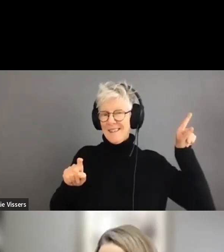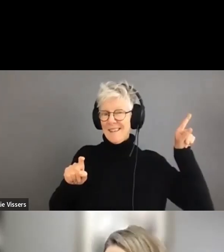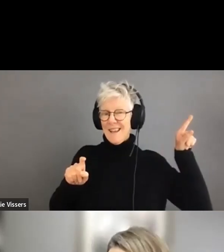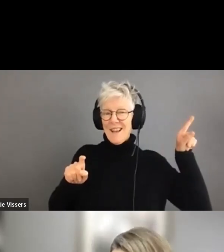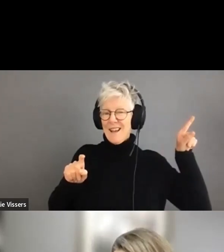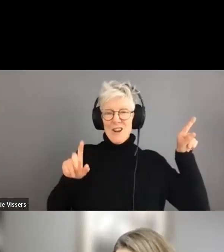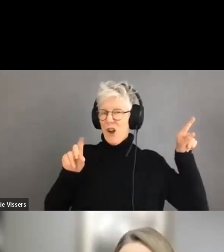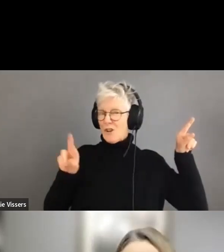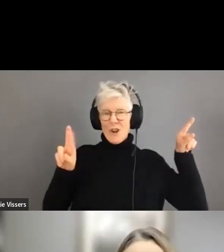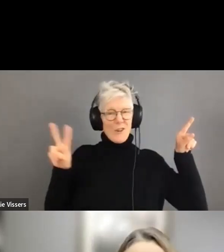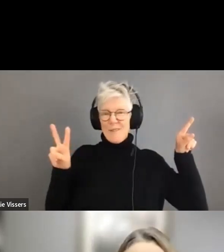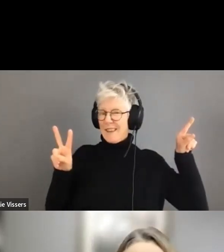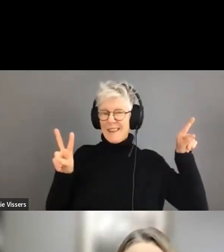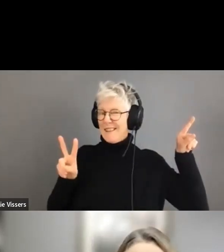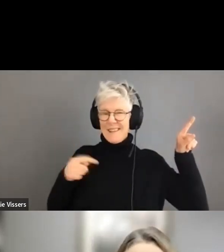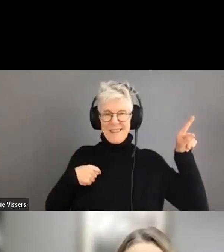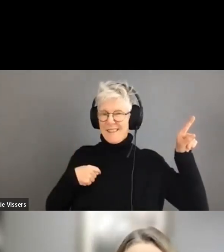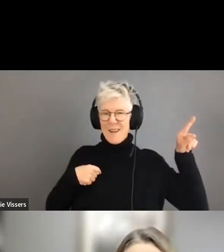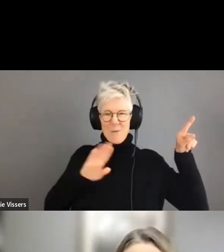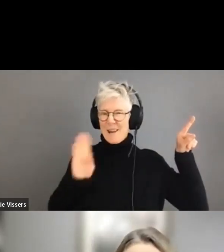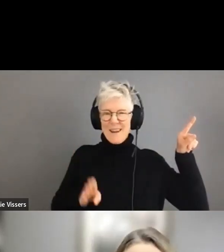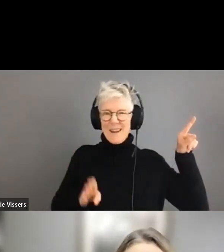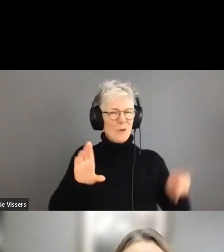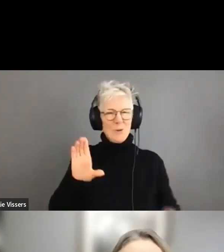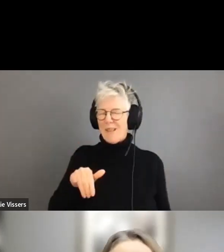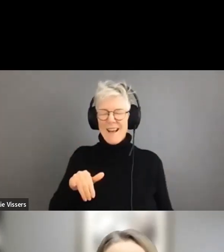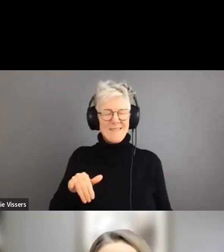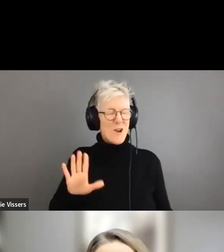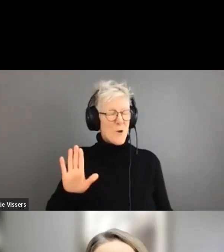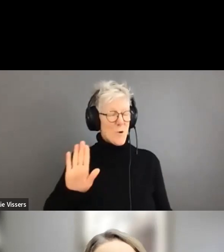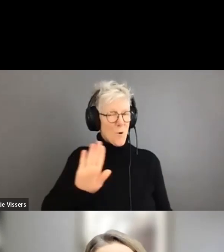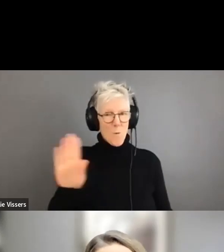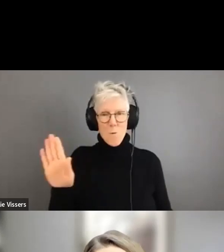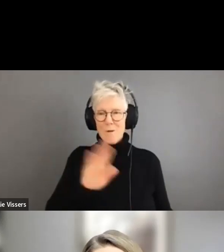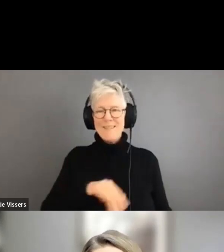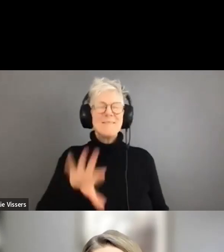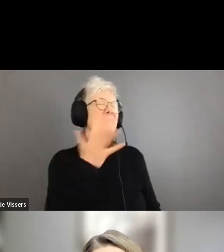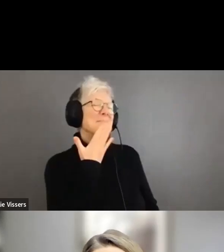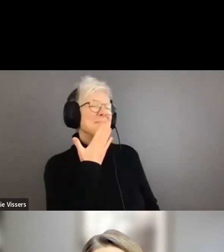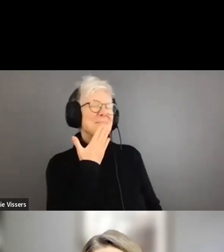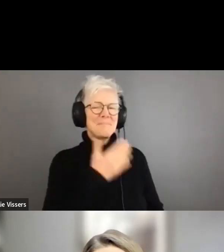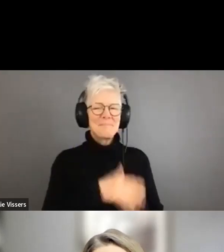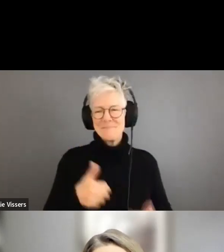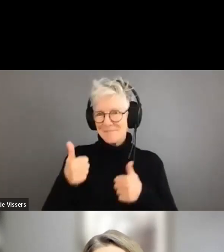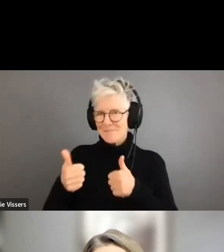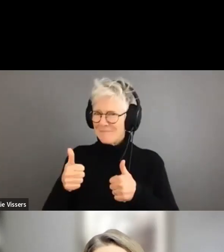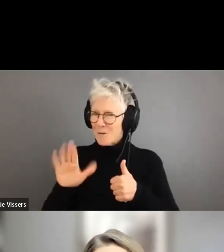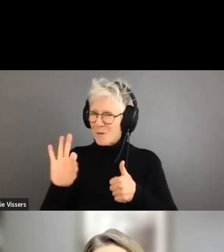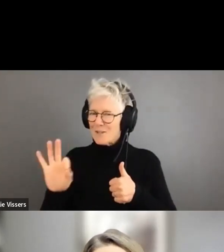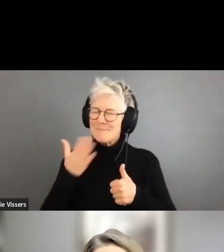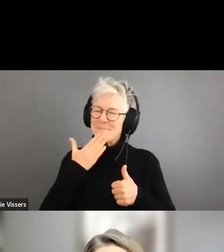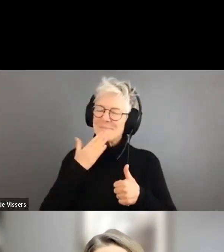That's TMZ. That's not Dr. V. All right. Yeah. No, thank you very much. Great question. Thank you.